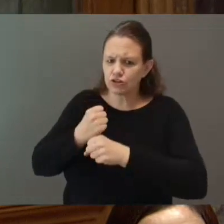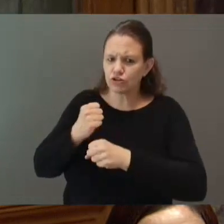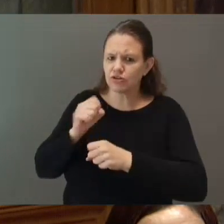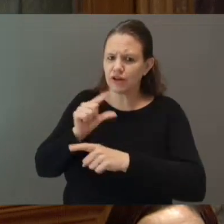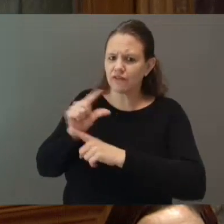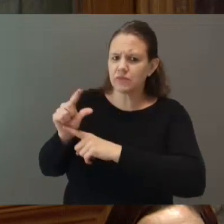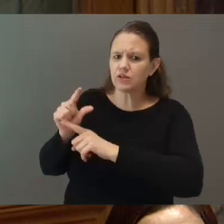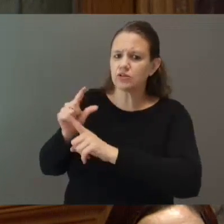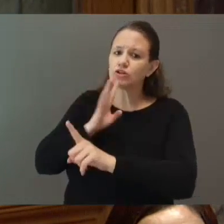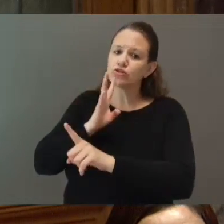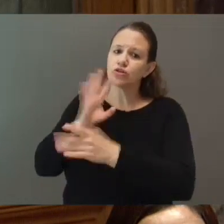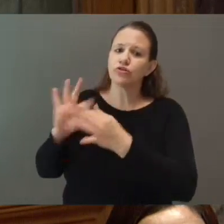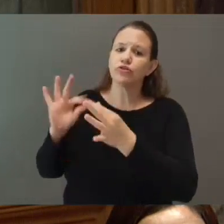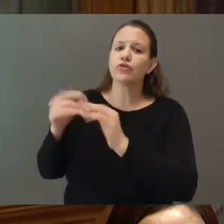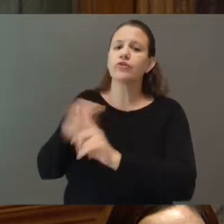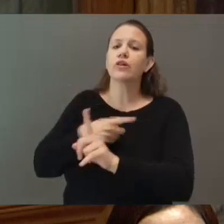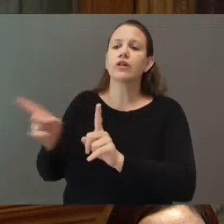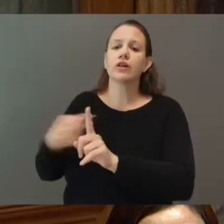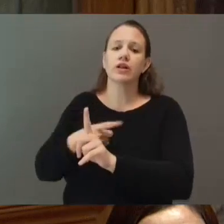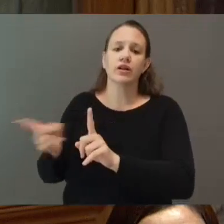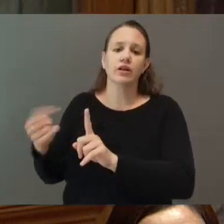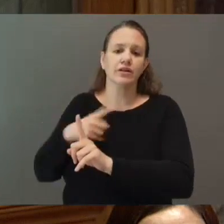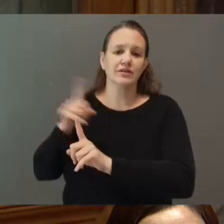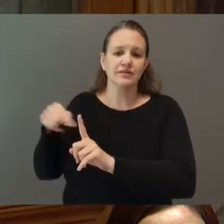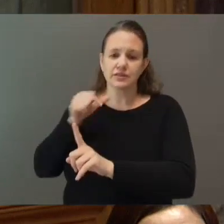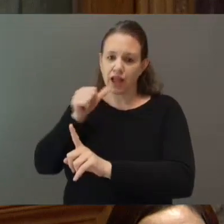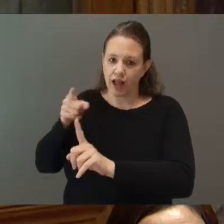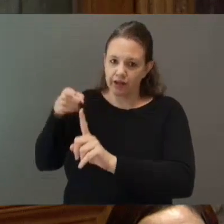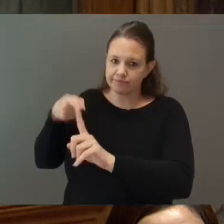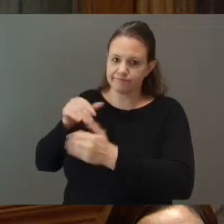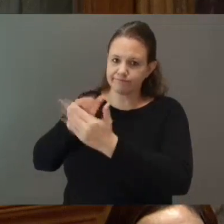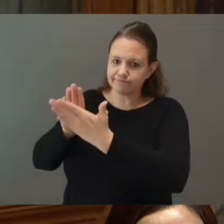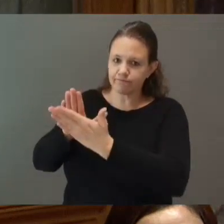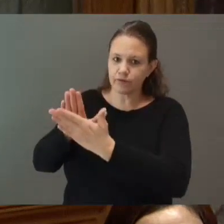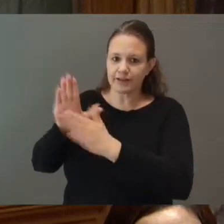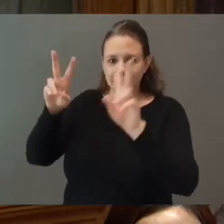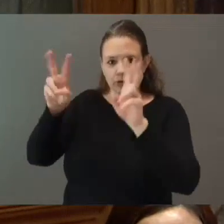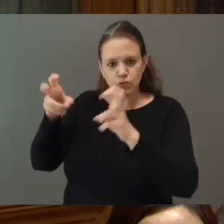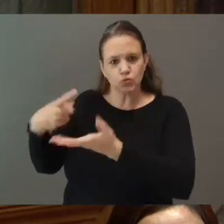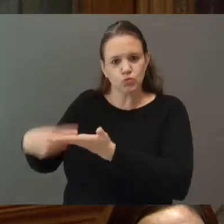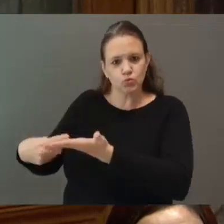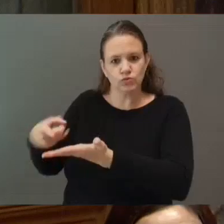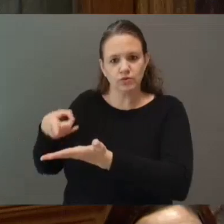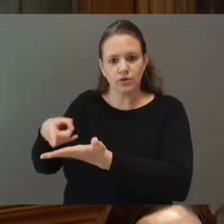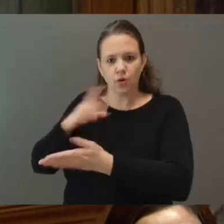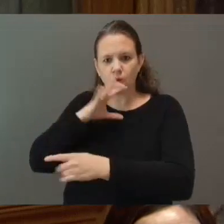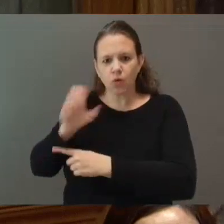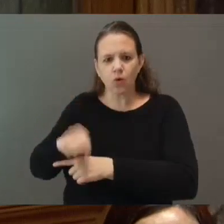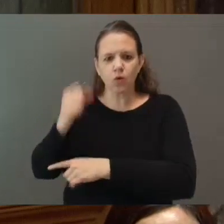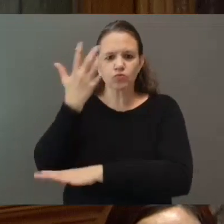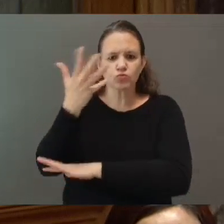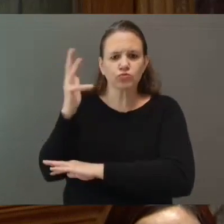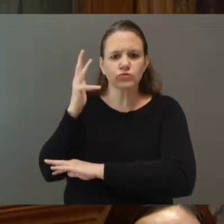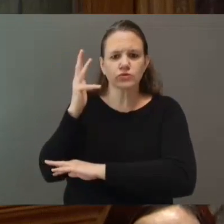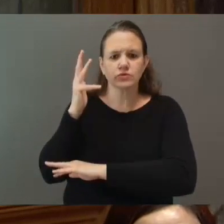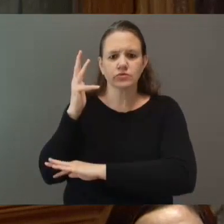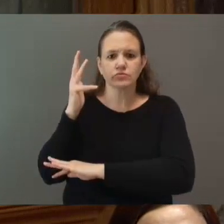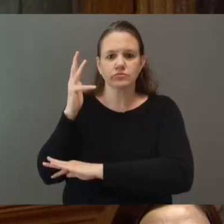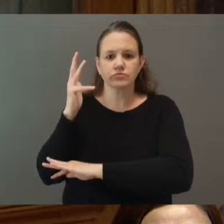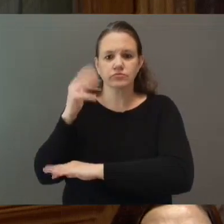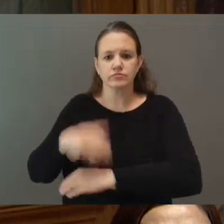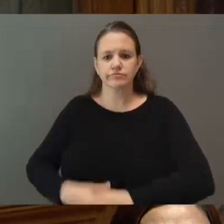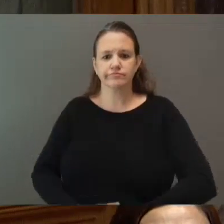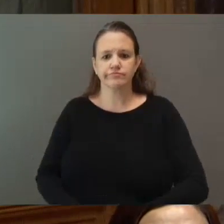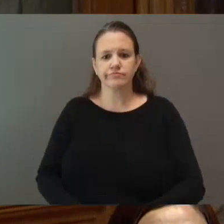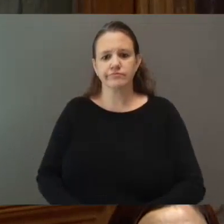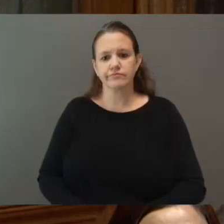forests. This is more of what he says than what he does, Mr. Speaker. In his first 100 days, the Premier committed to protecting old